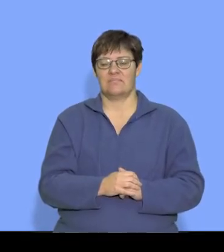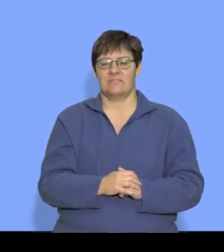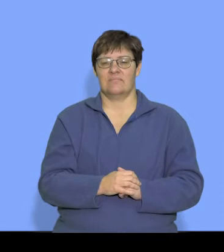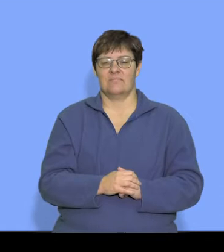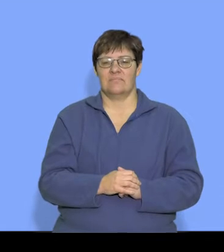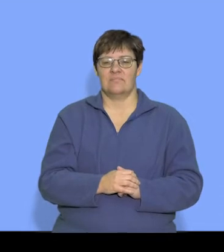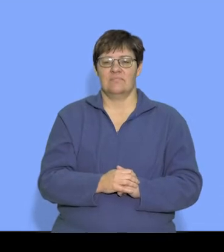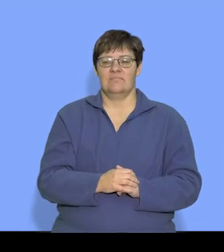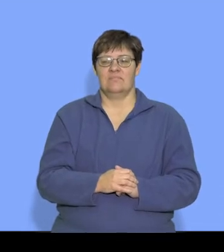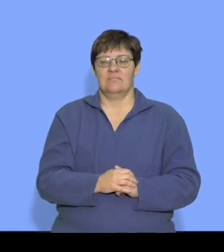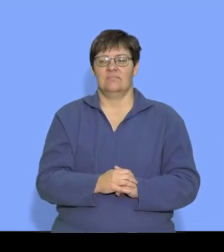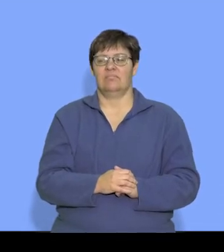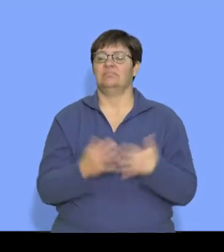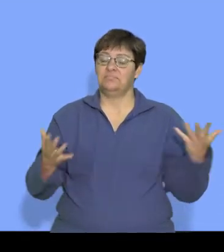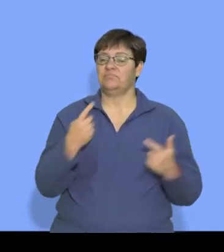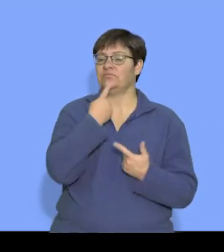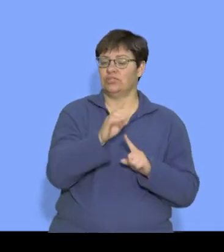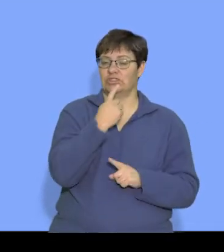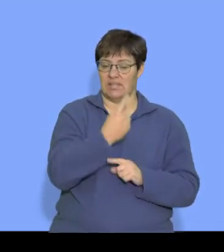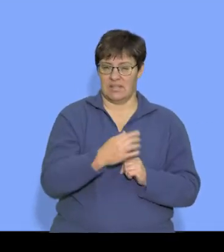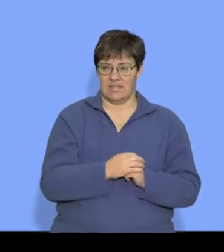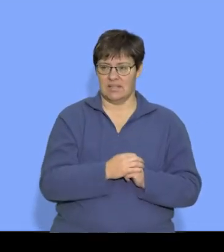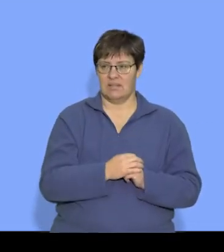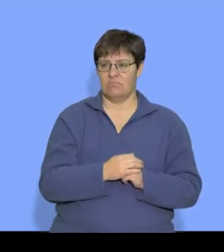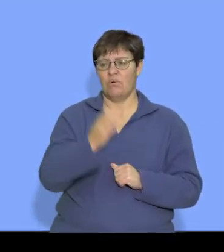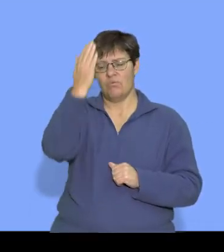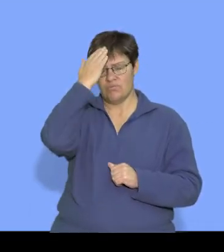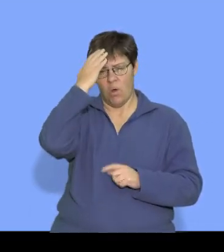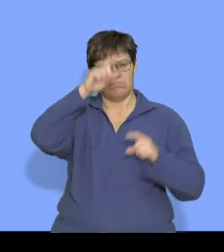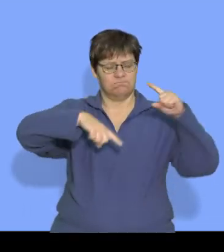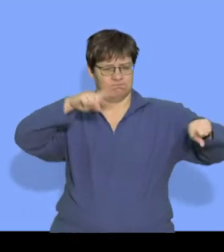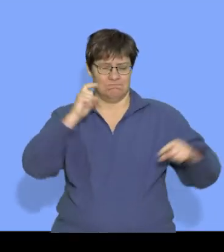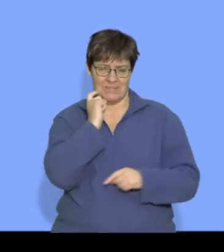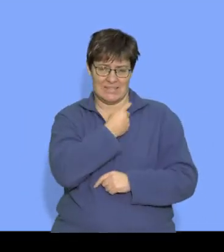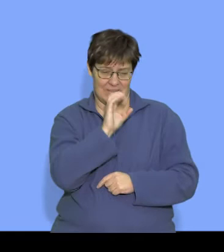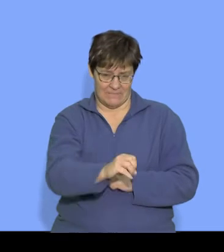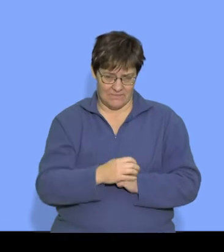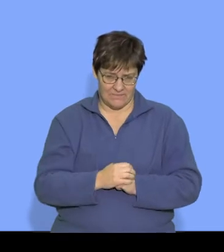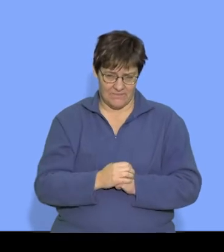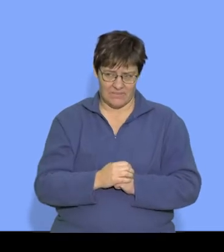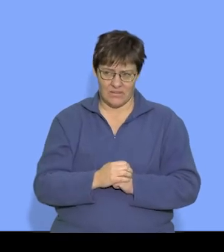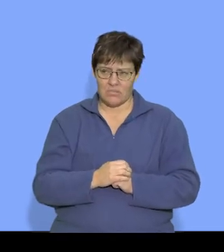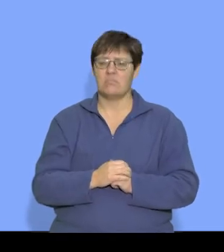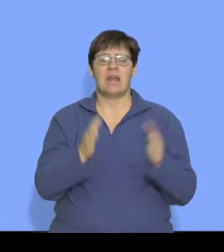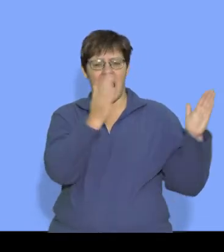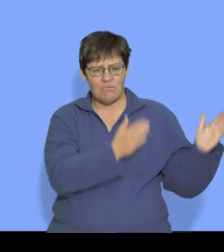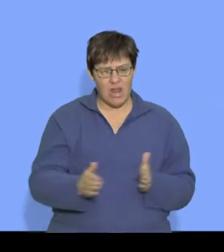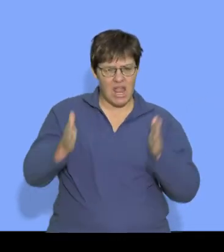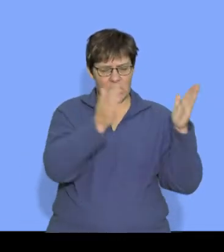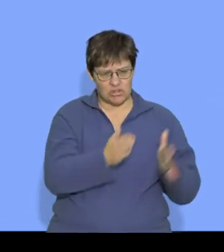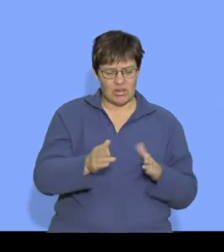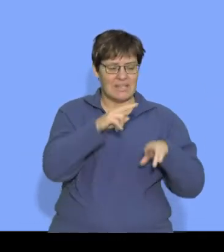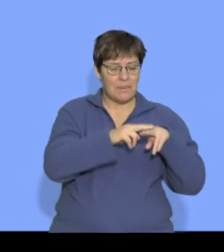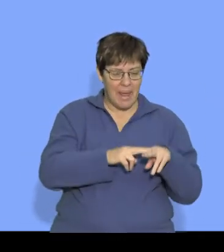Right, so I mentioned that we know that there are different types of teeth, but these are obviously arranged differently in